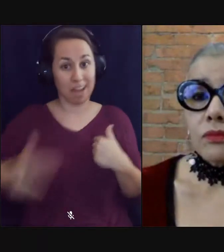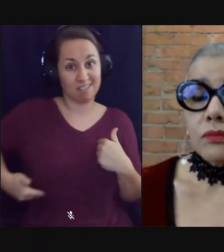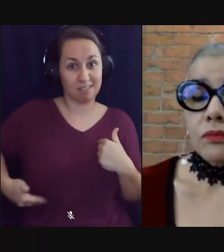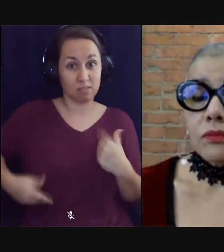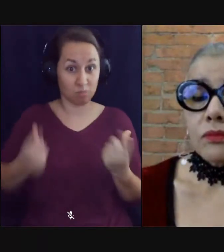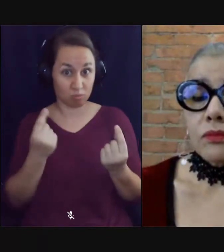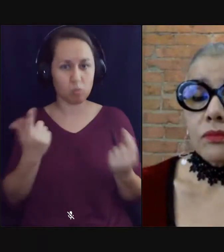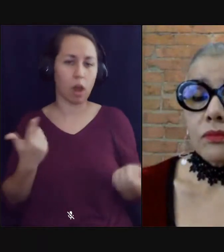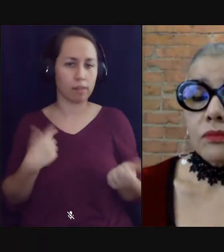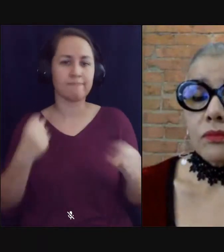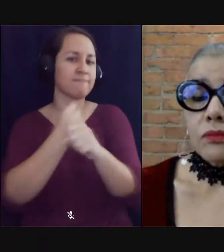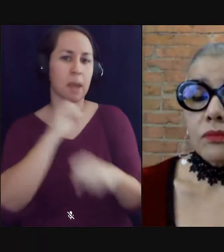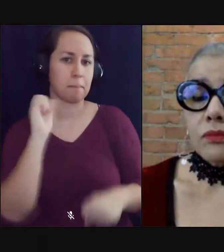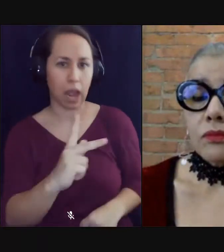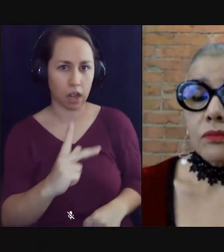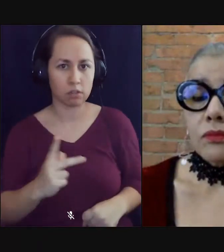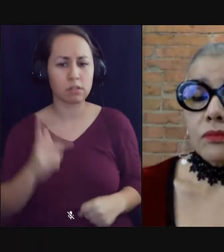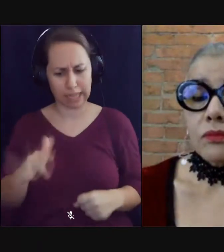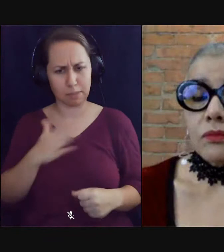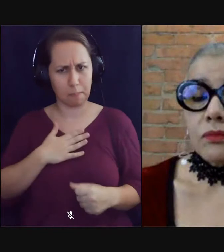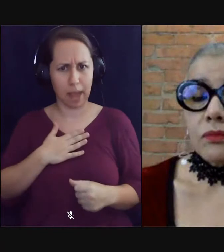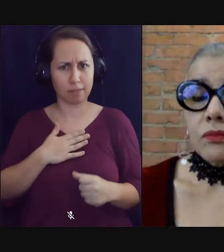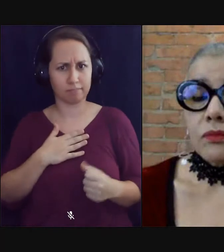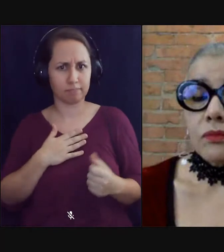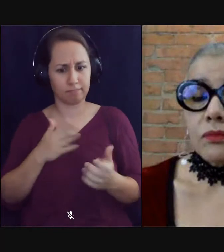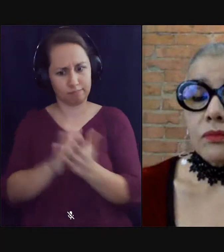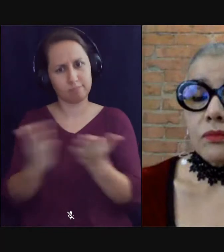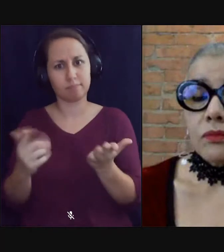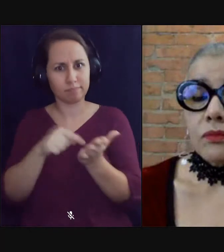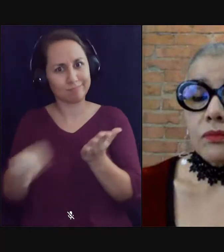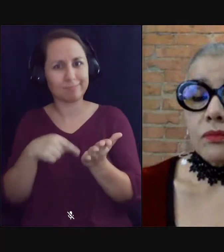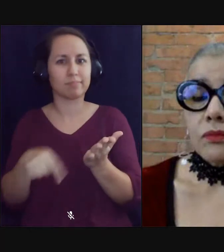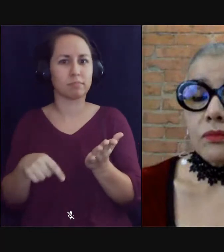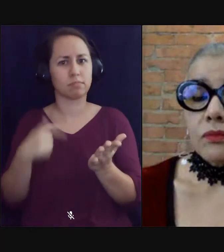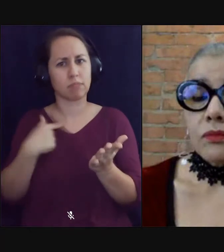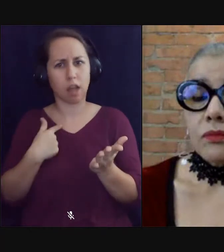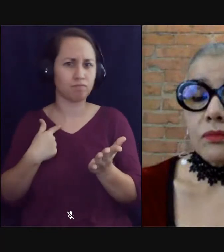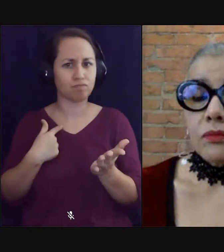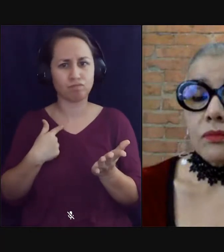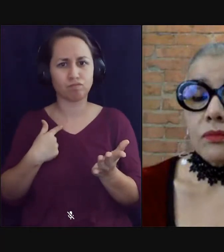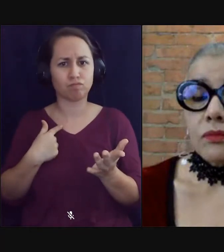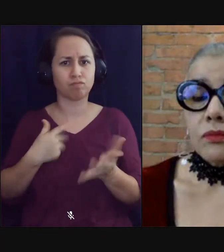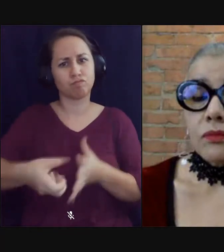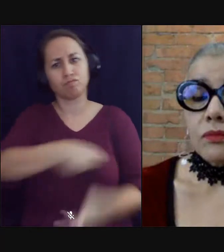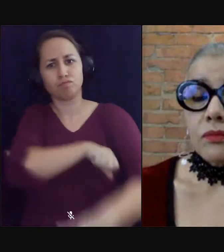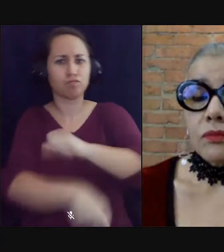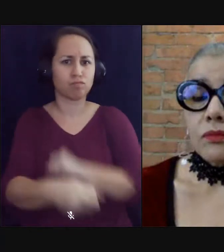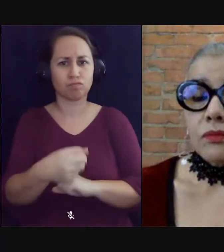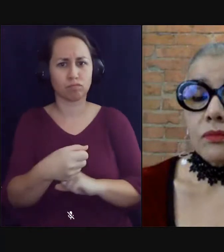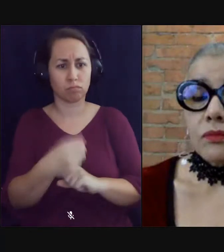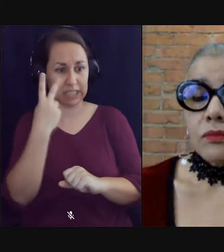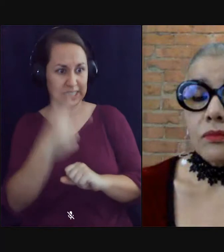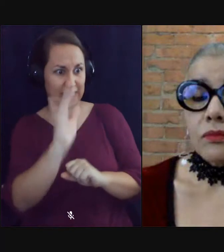story of Culture Warlords, is me deciding to kind of triple down and look back at the abyss that was looking into